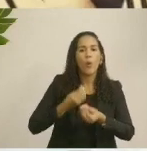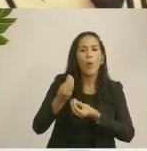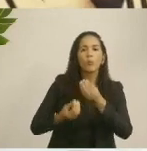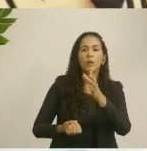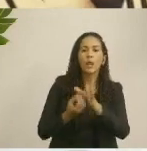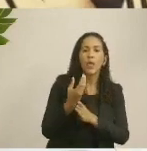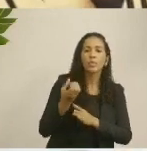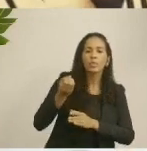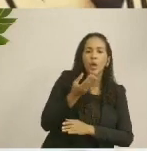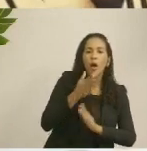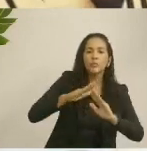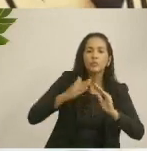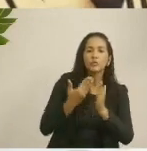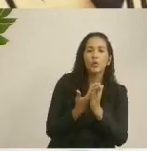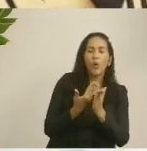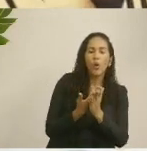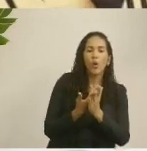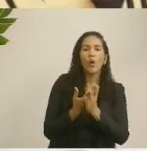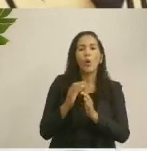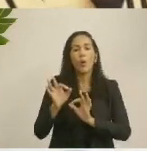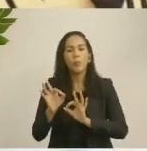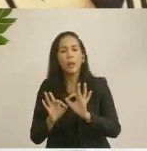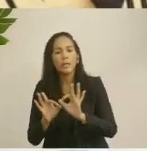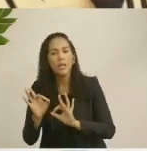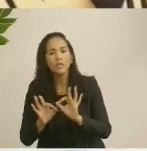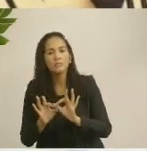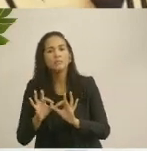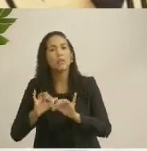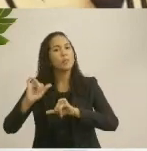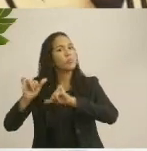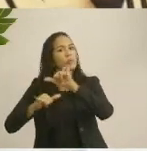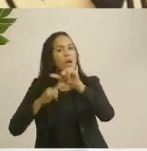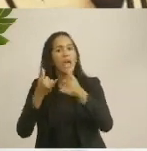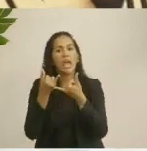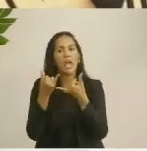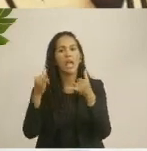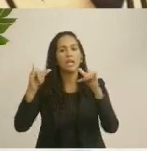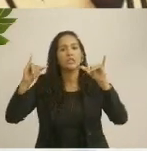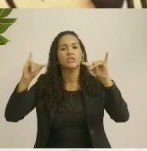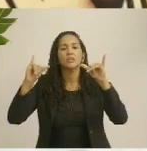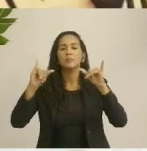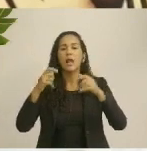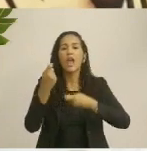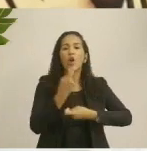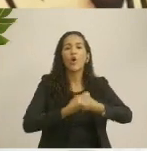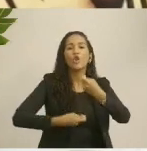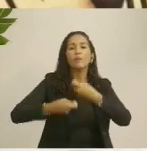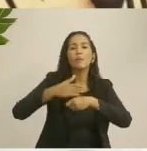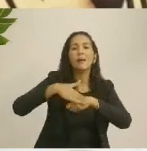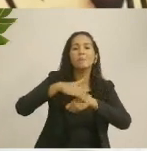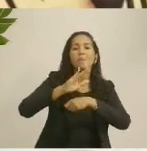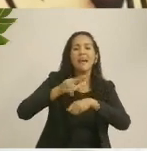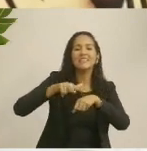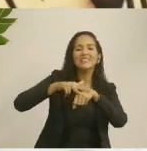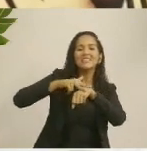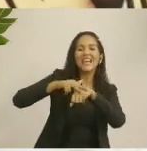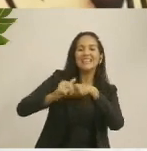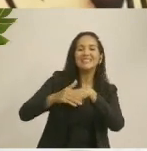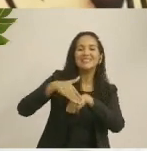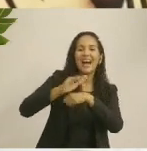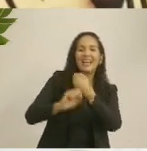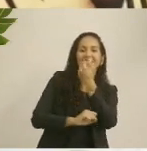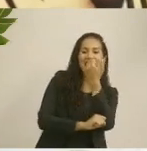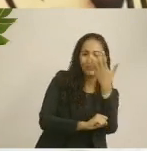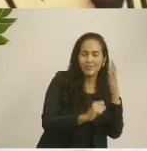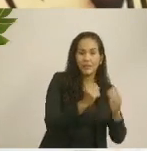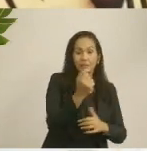the energy transformation to a green economy. Now, Brazil has long been one of the countries in the lead